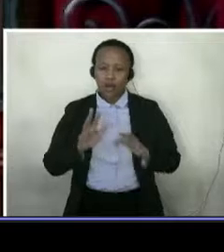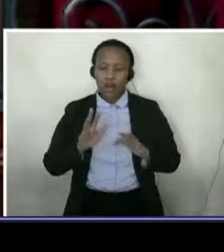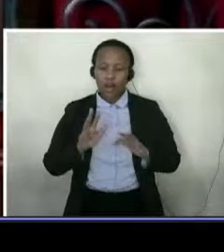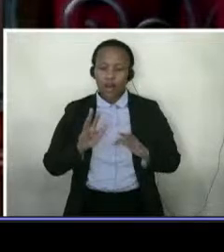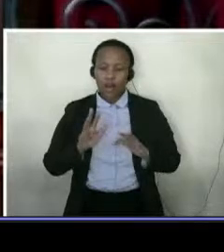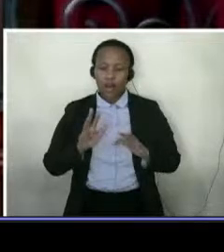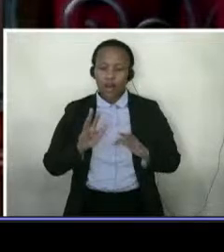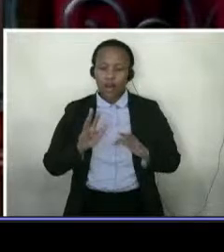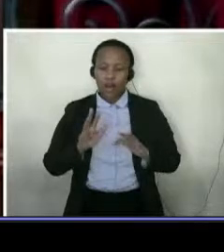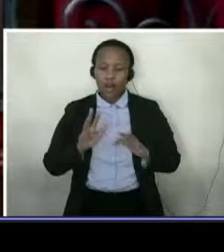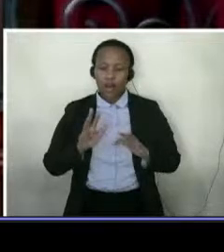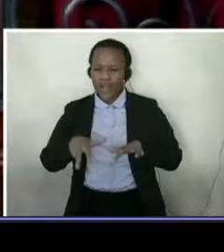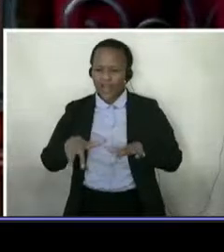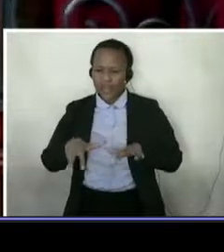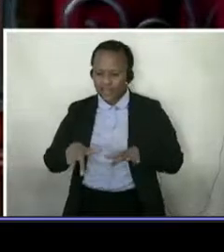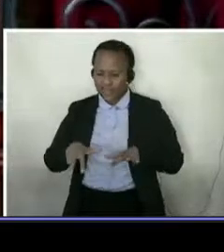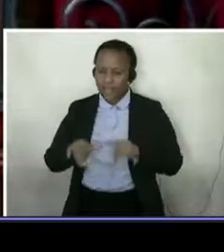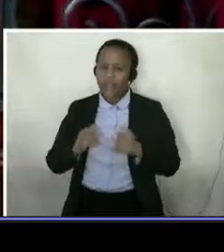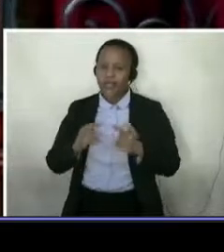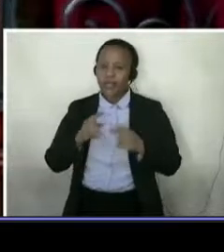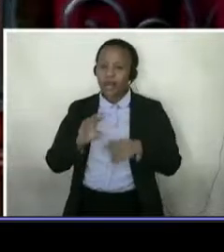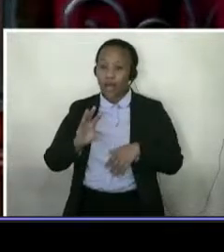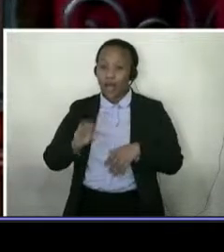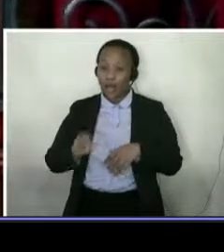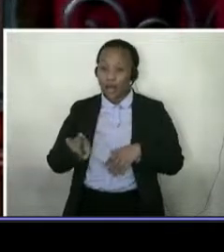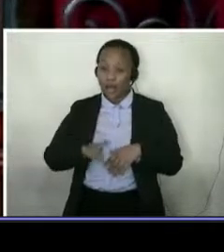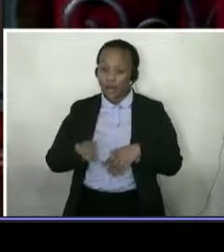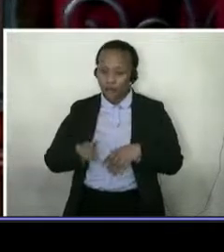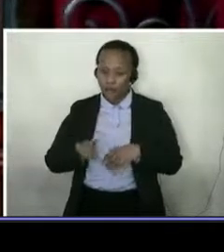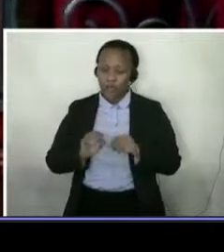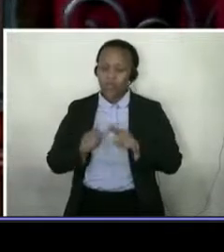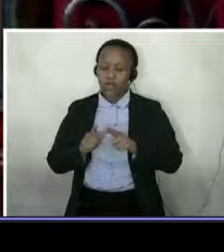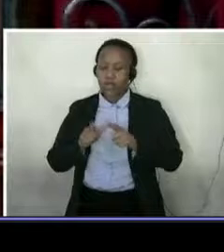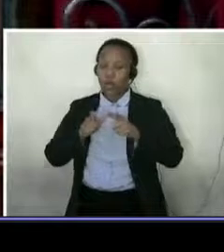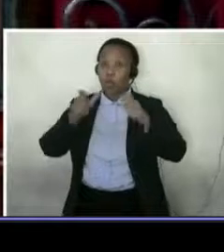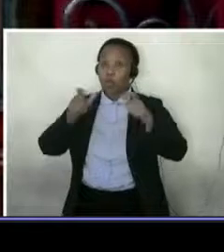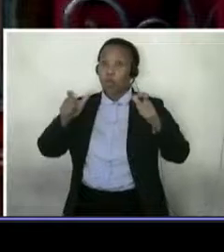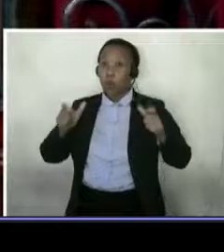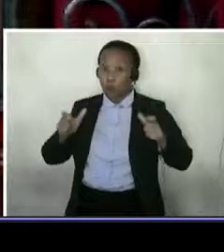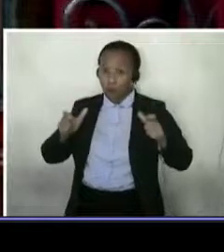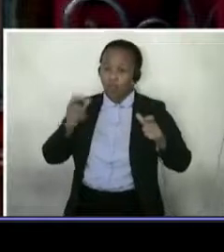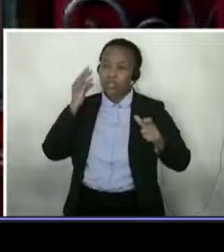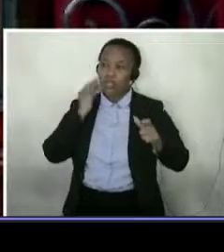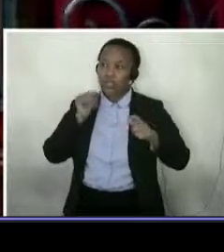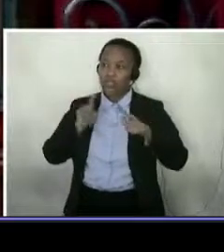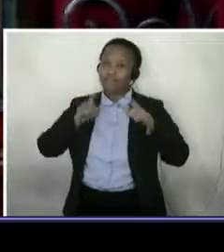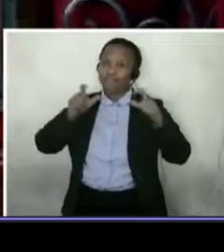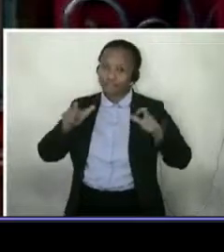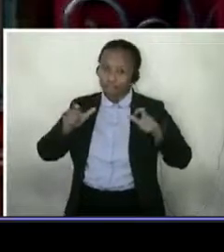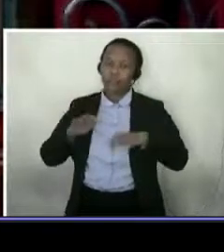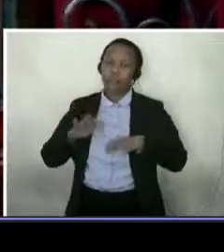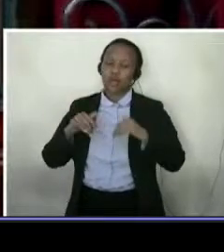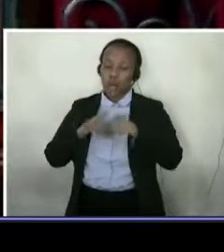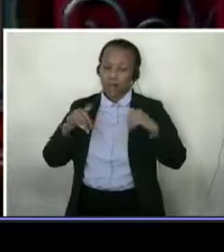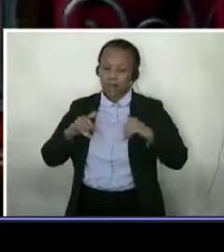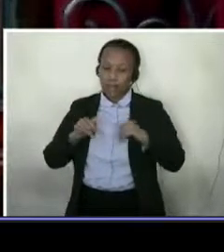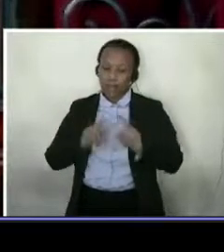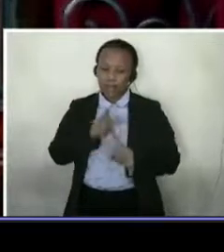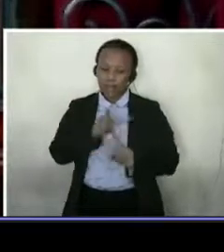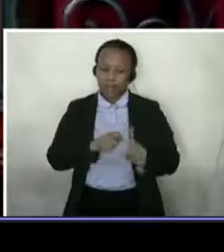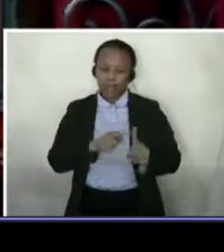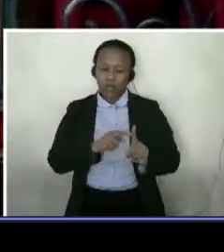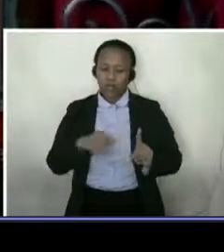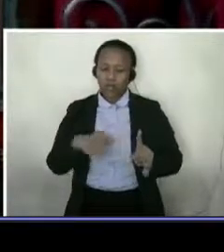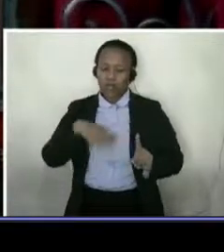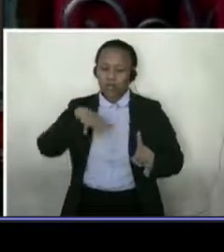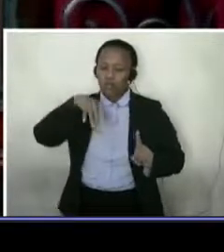apartheid regime, making a turning point, sparking widespread rejection of the apartheid regime. May her soul continue to rest